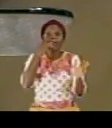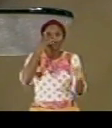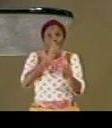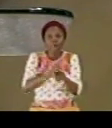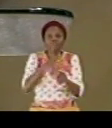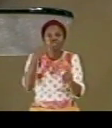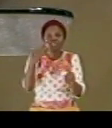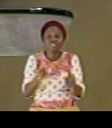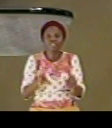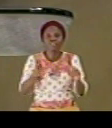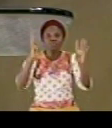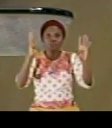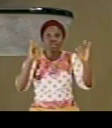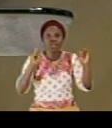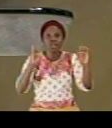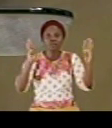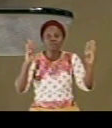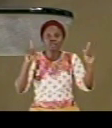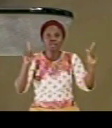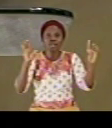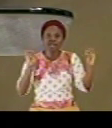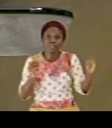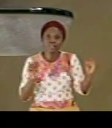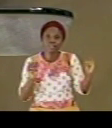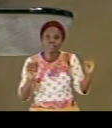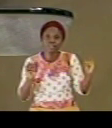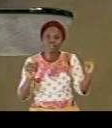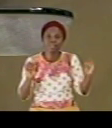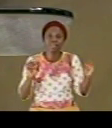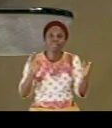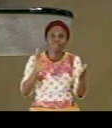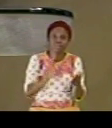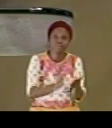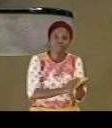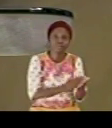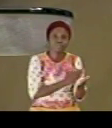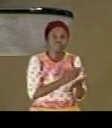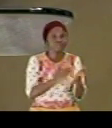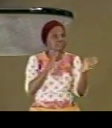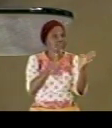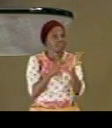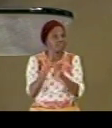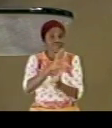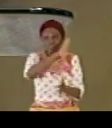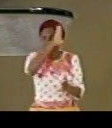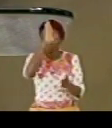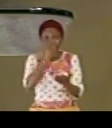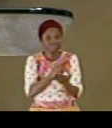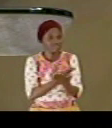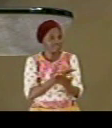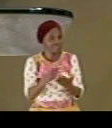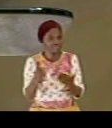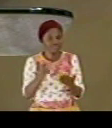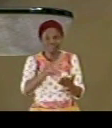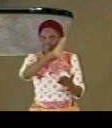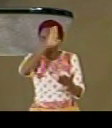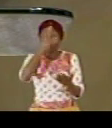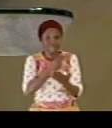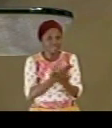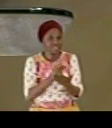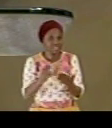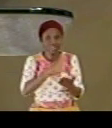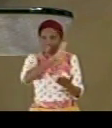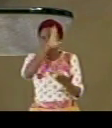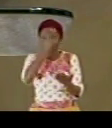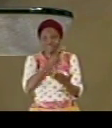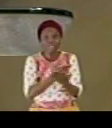the promises of Bible. Jesus will never fail, never fail,